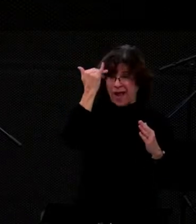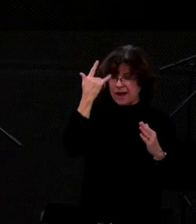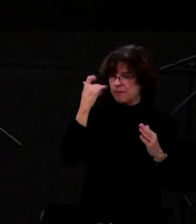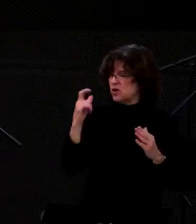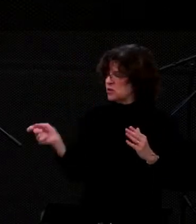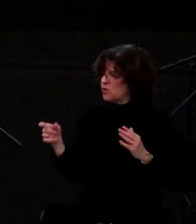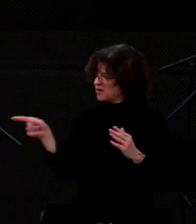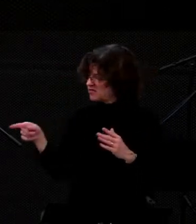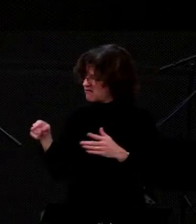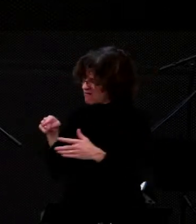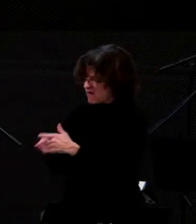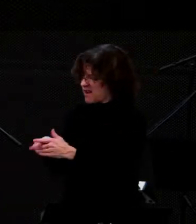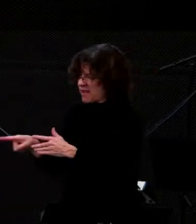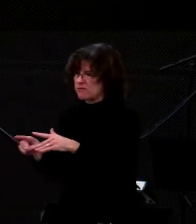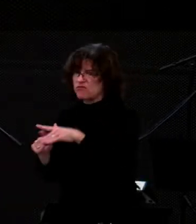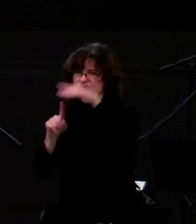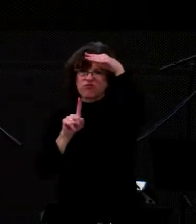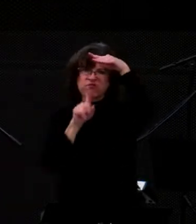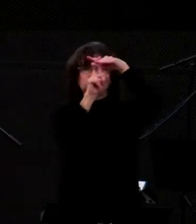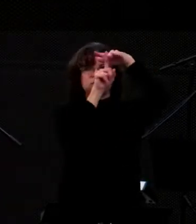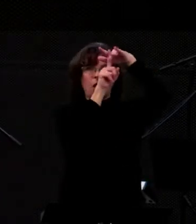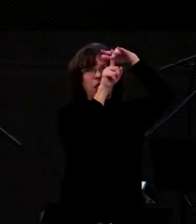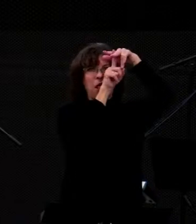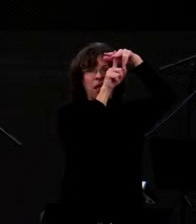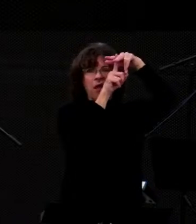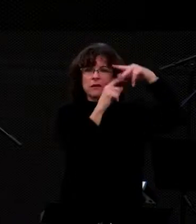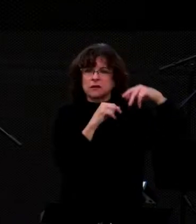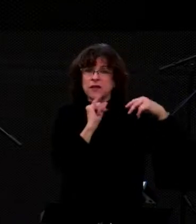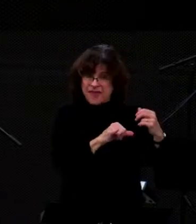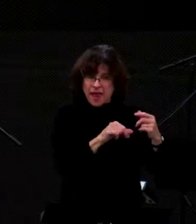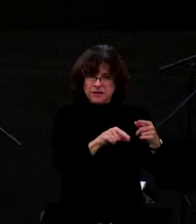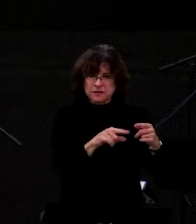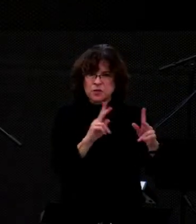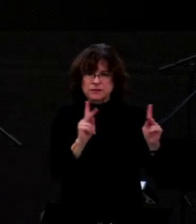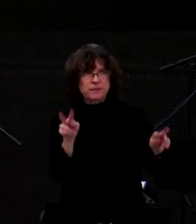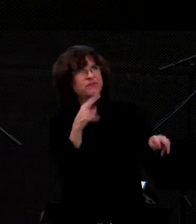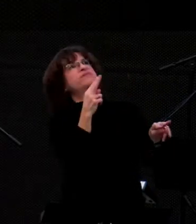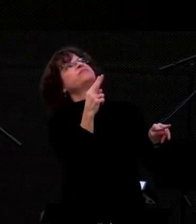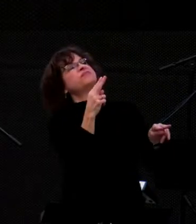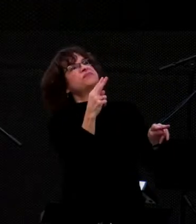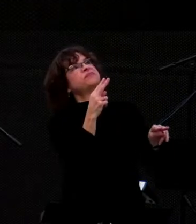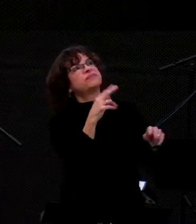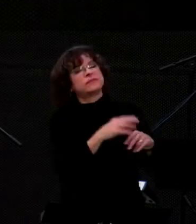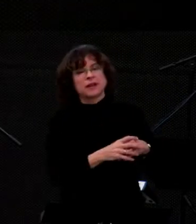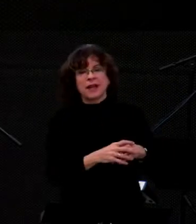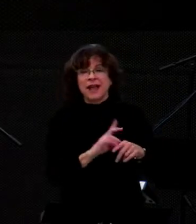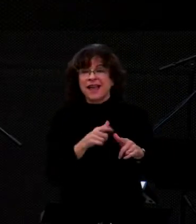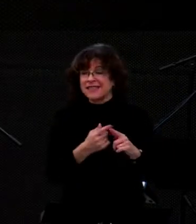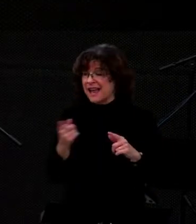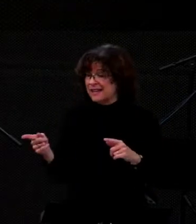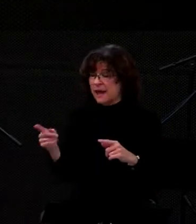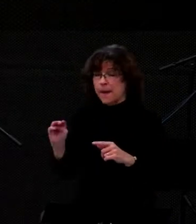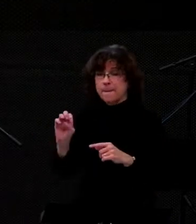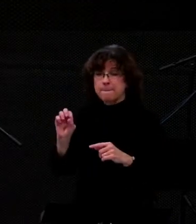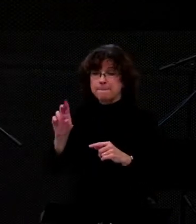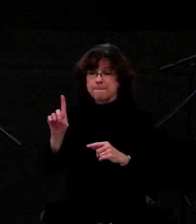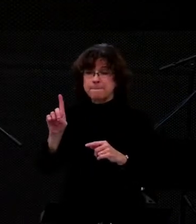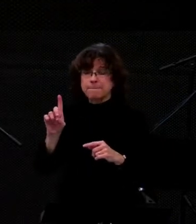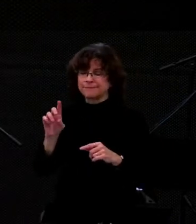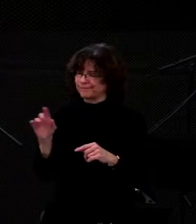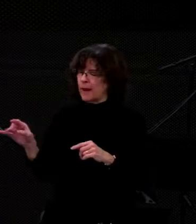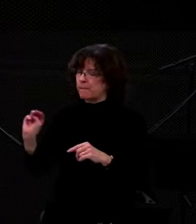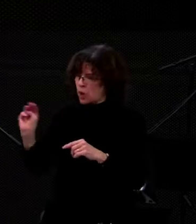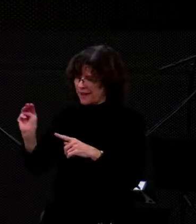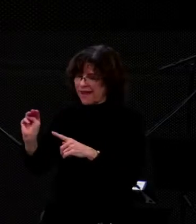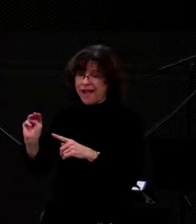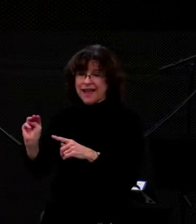presence. In the twist in chapter 6, Mordecai is placed high on the horse, and Haman has told by his wife that